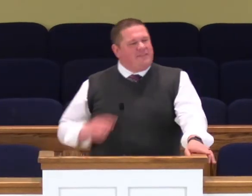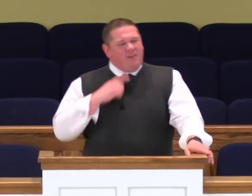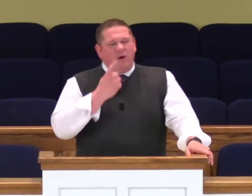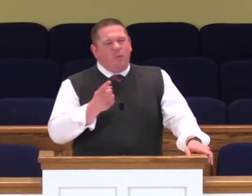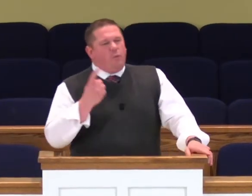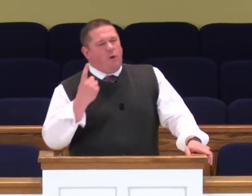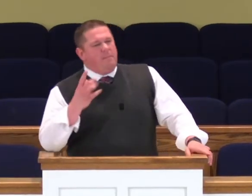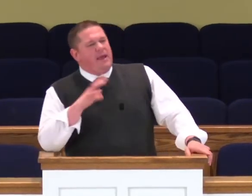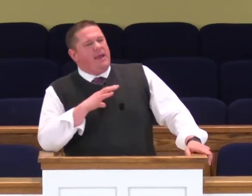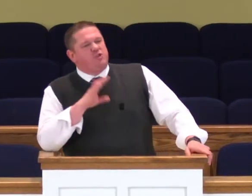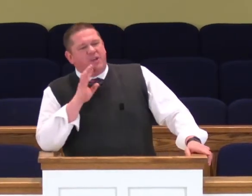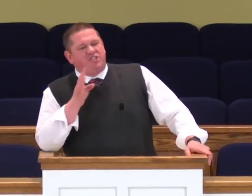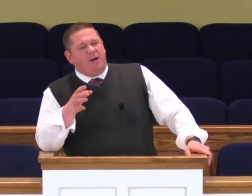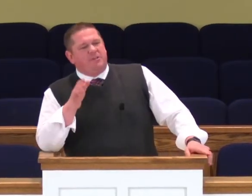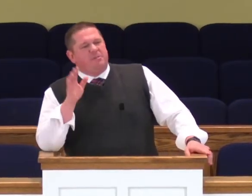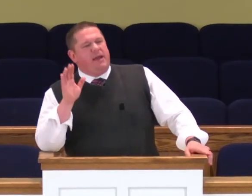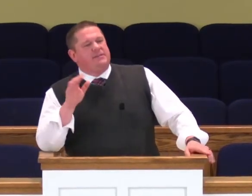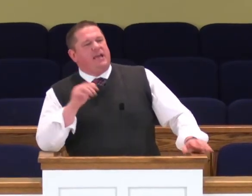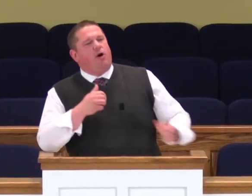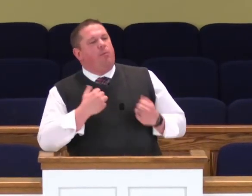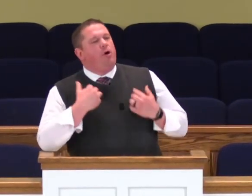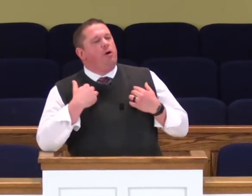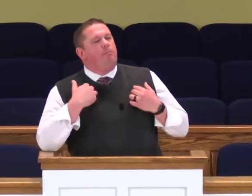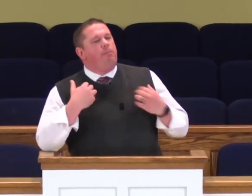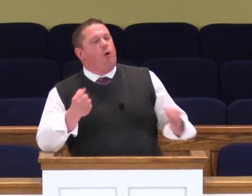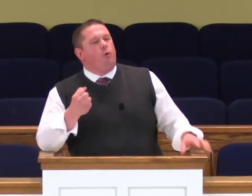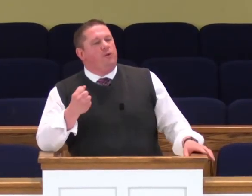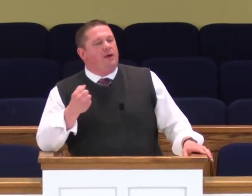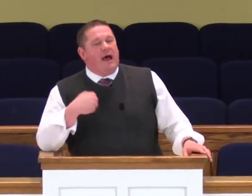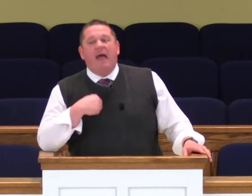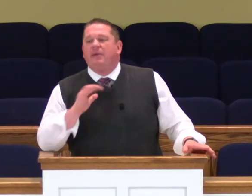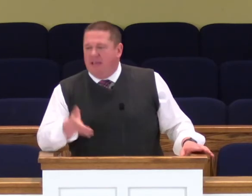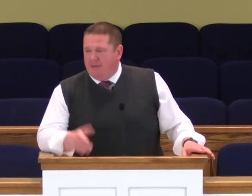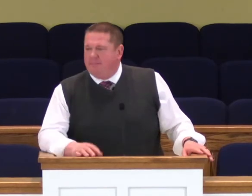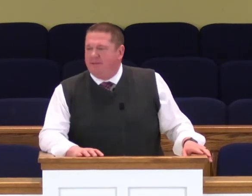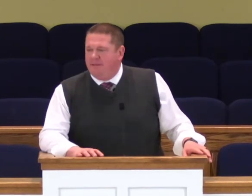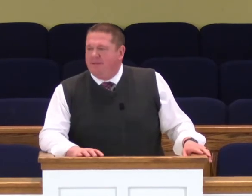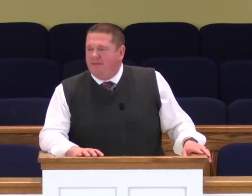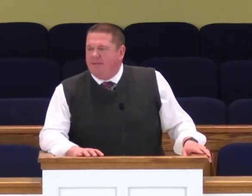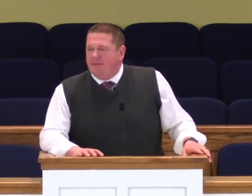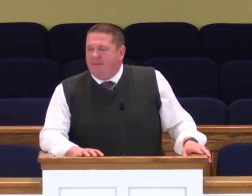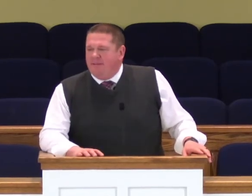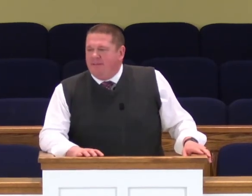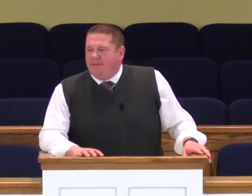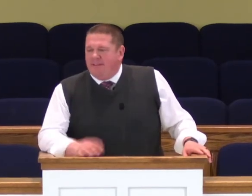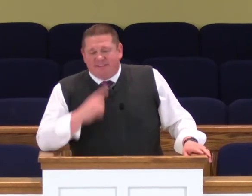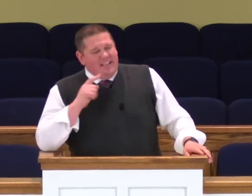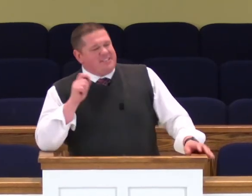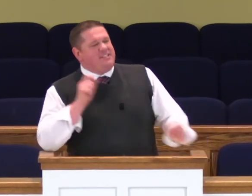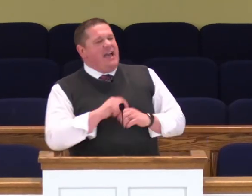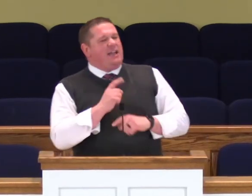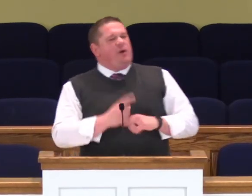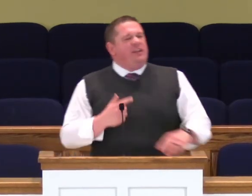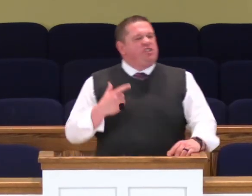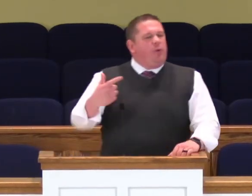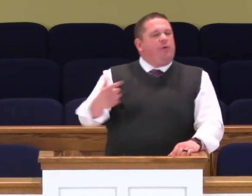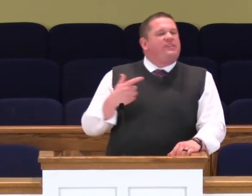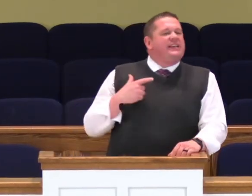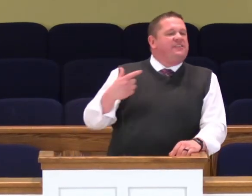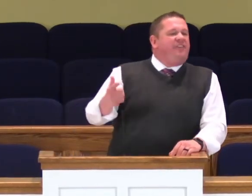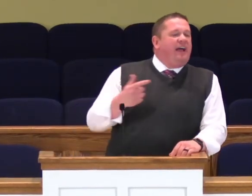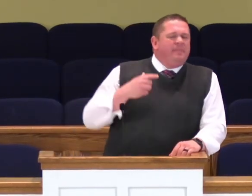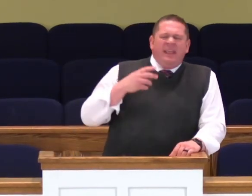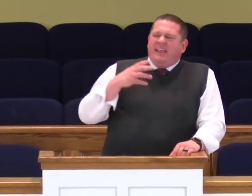Boy, I tell you what, when one man speaks up, it's amazing how bold I became. I said, that's exactly right. Next, you know, we